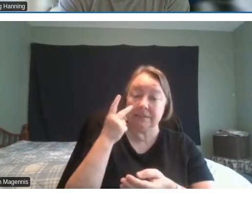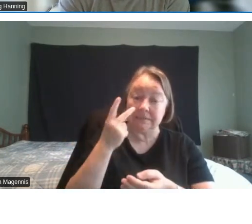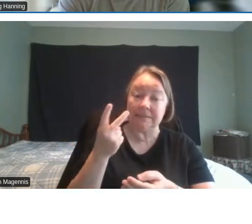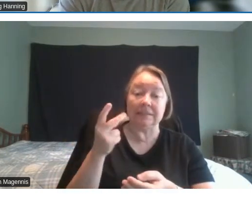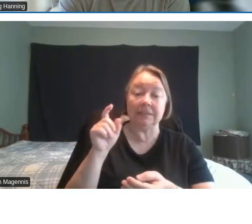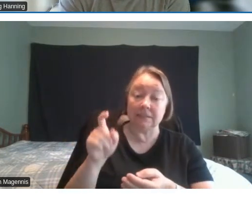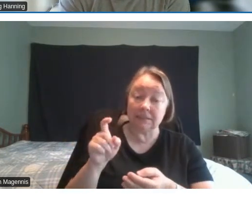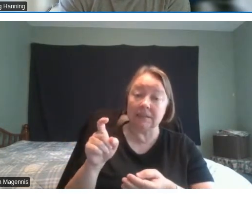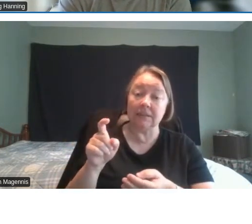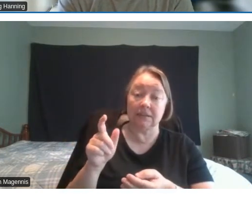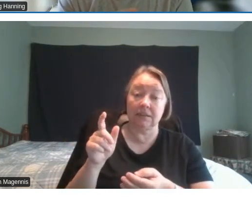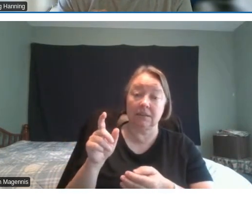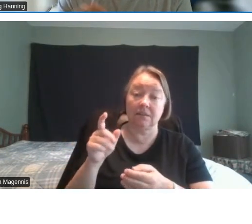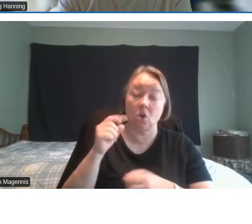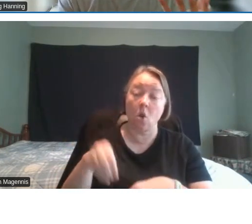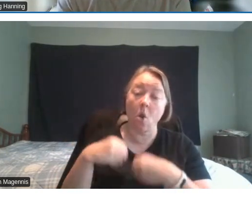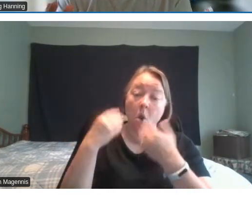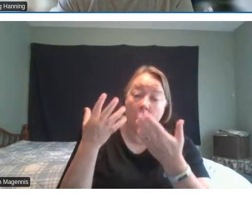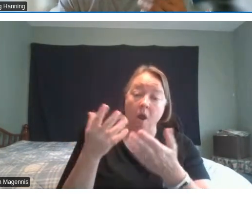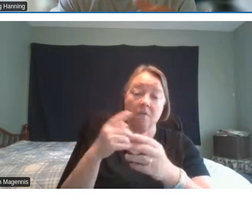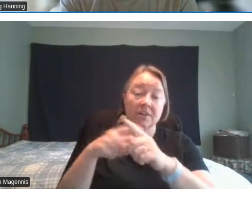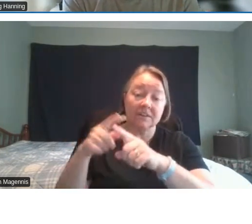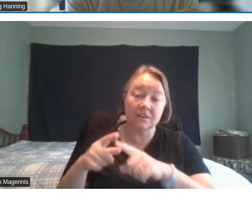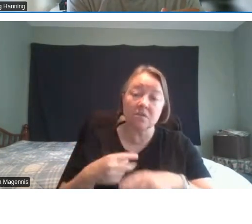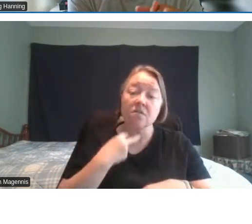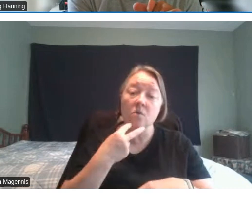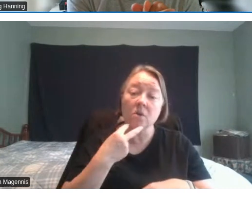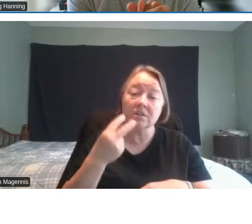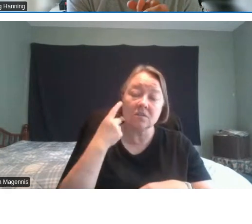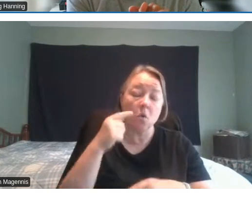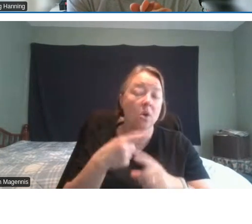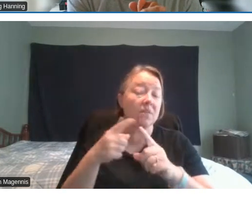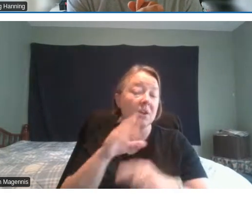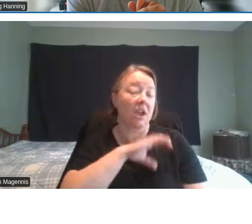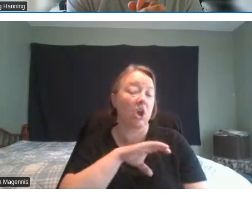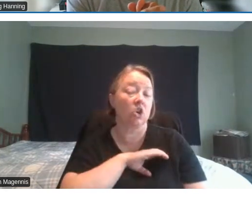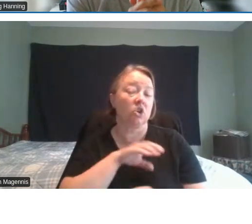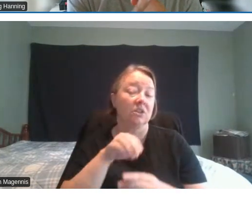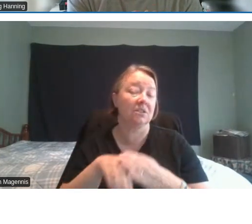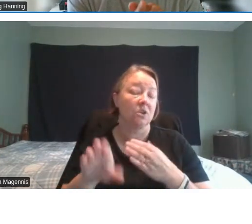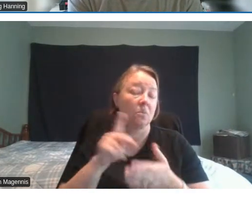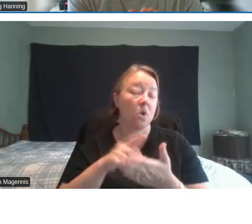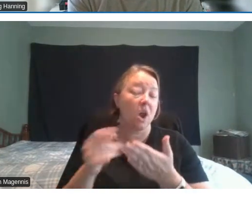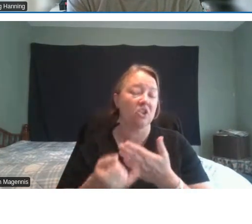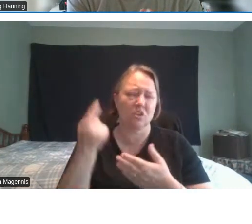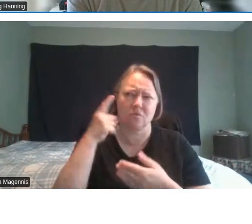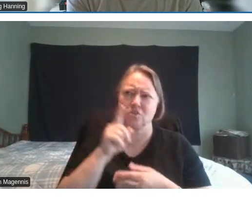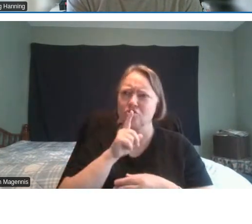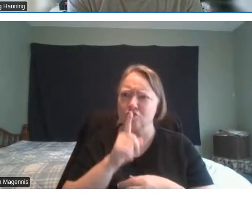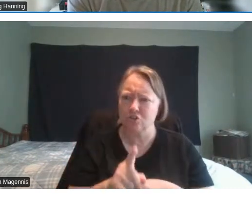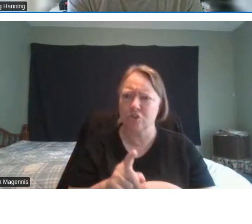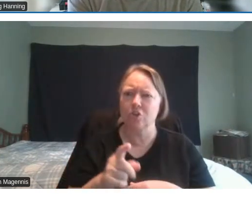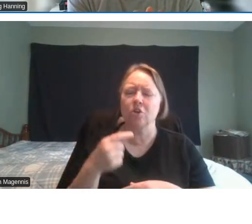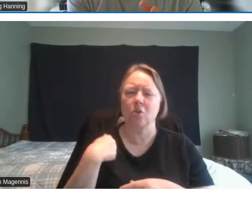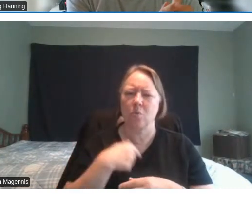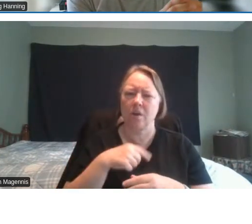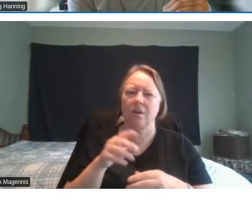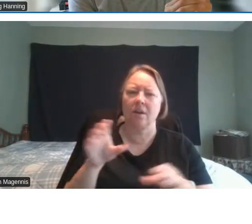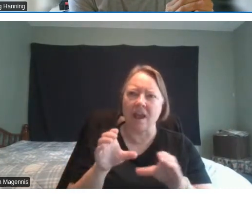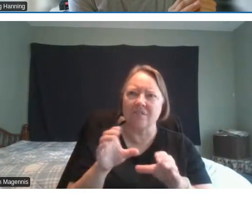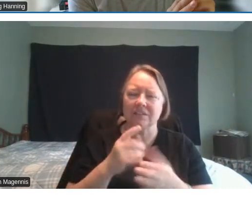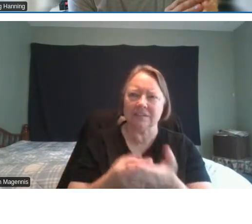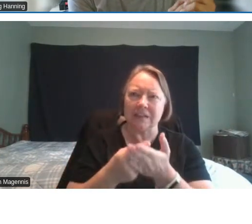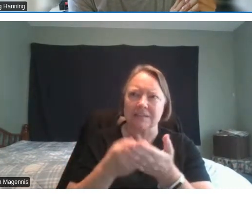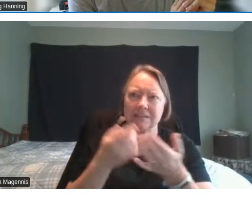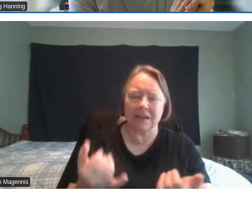to be able to offer different voices to different characters in your projects. So definitely a feature we're actively talking about right now, and